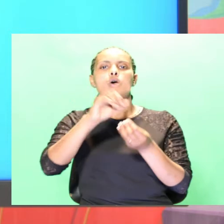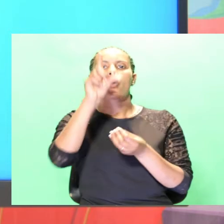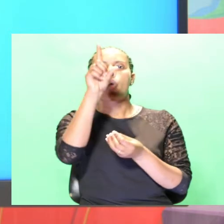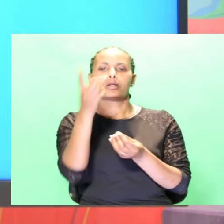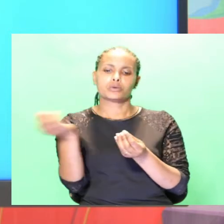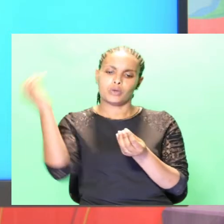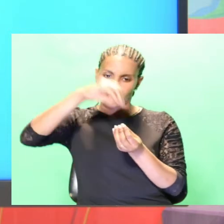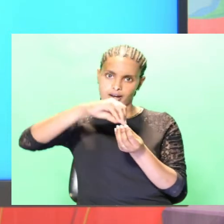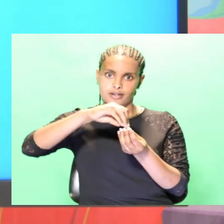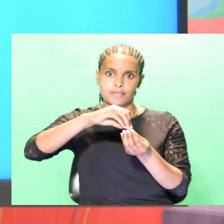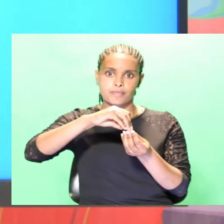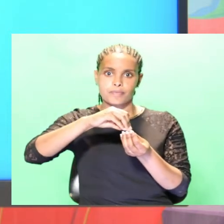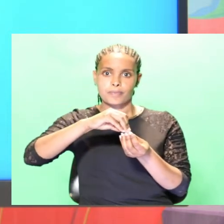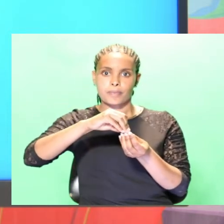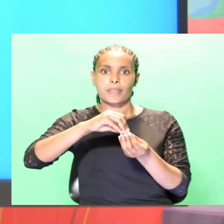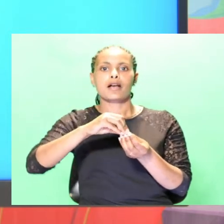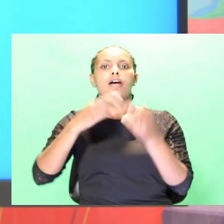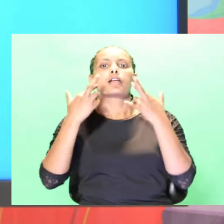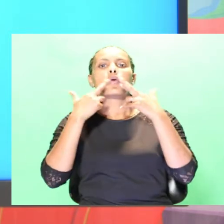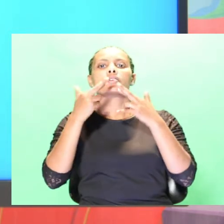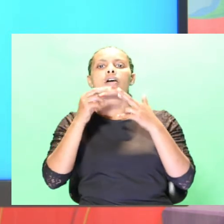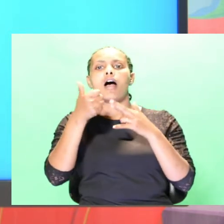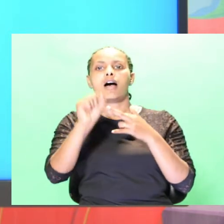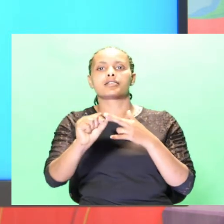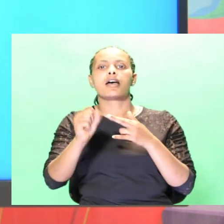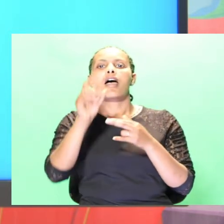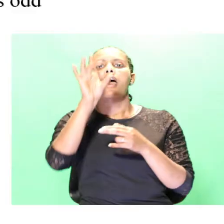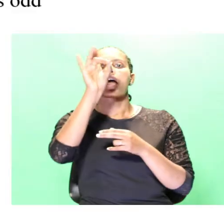to it and is reported as